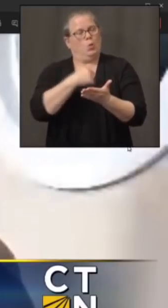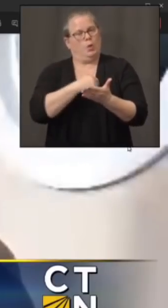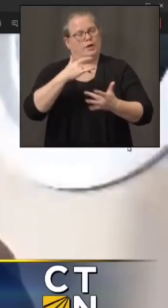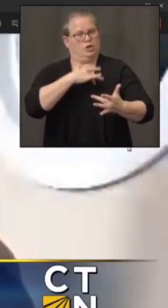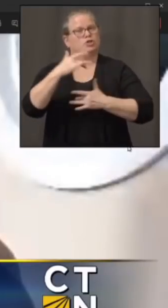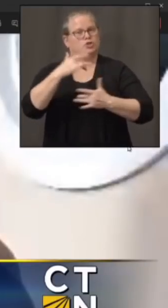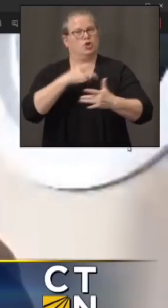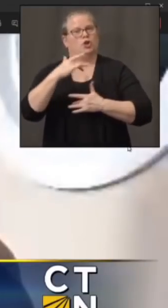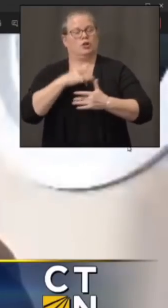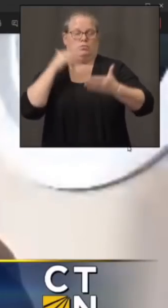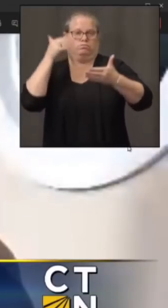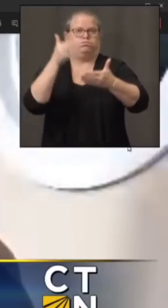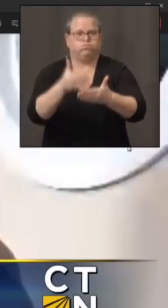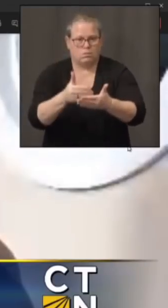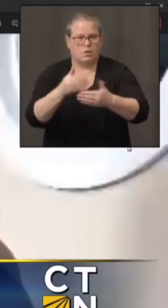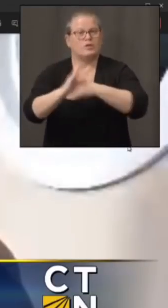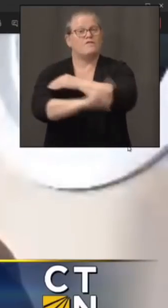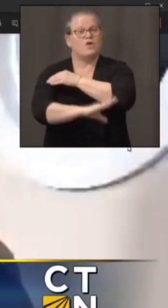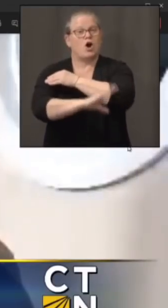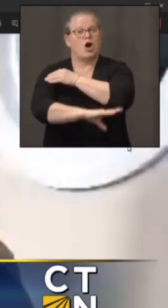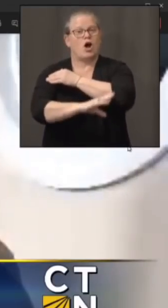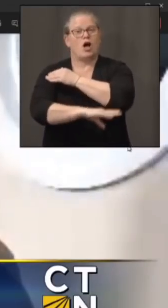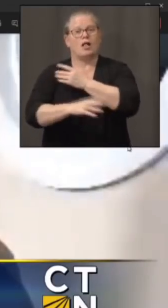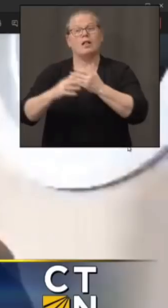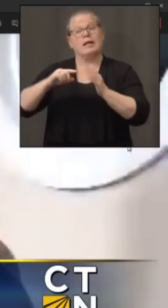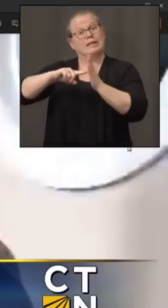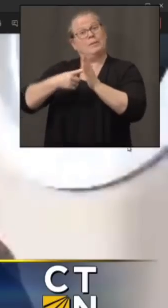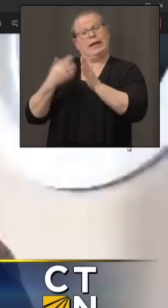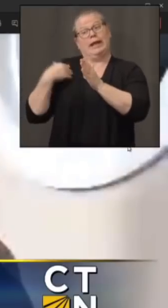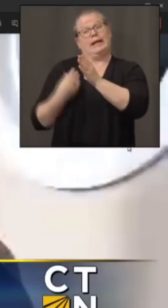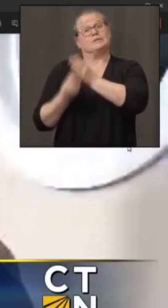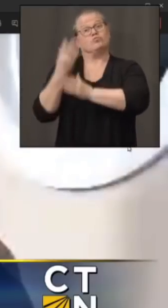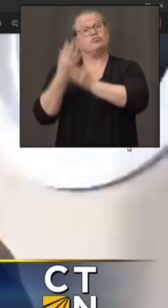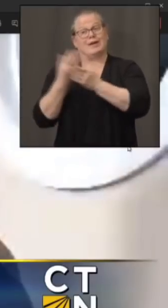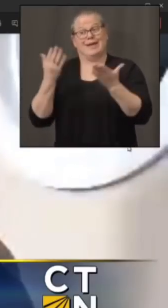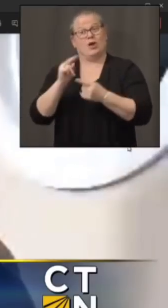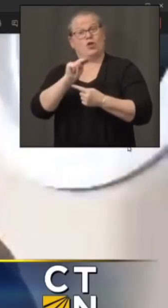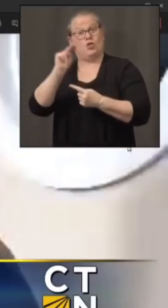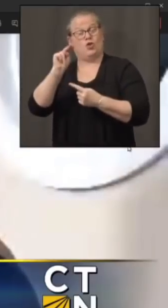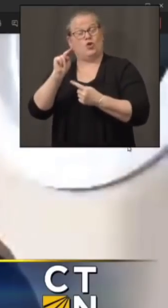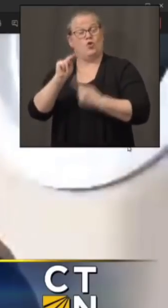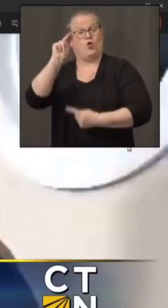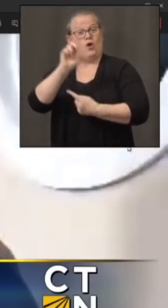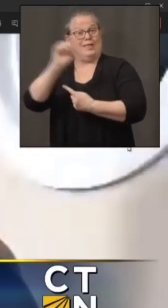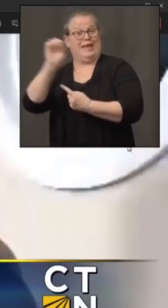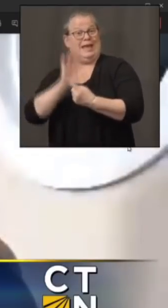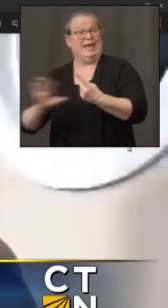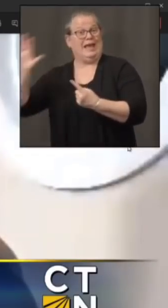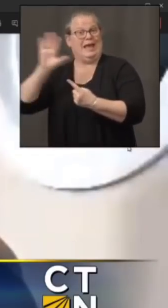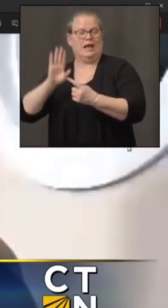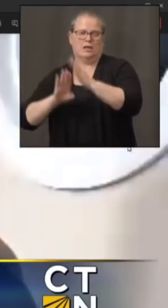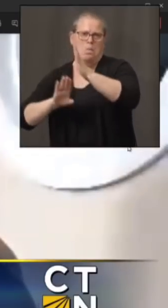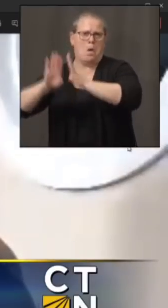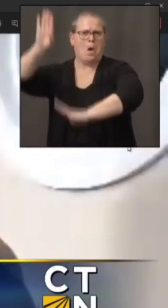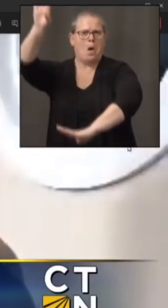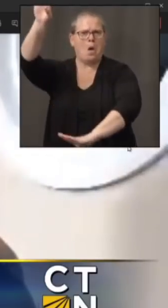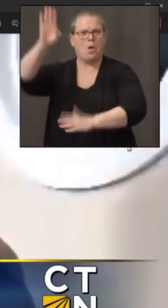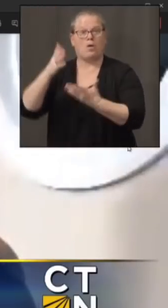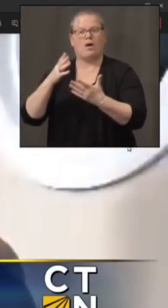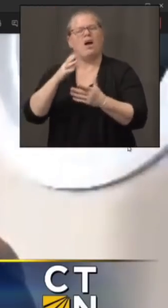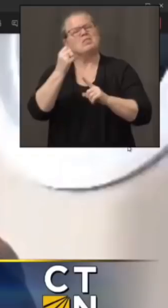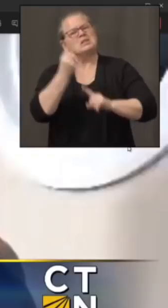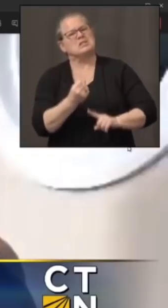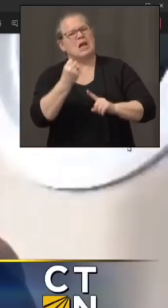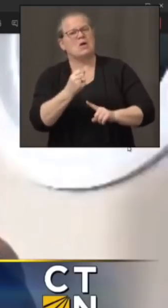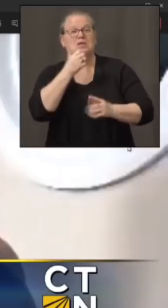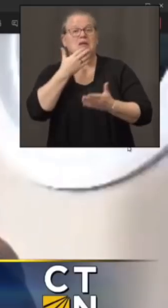epidemic was largely centered in the Northeast, then we saw a wave of infection sweep the South. Now what we're seeing is a truly national epidemic where